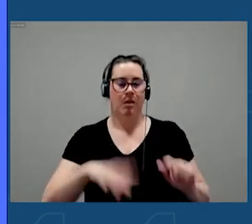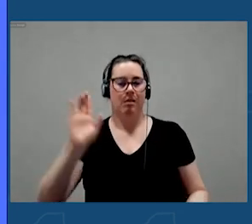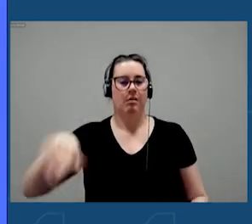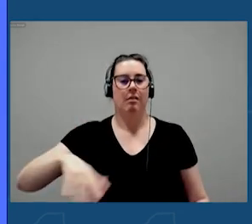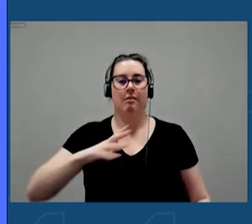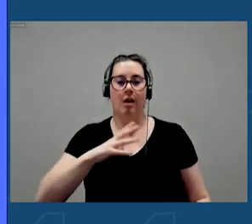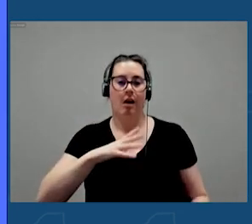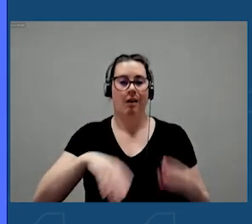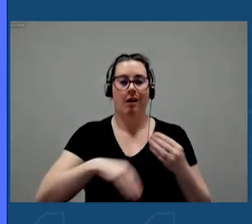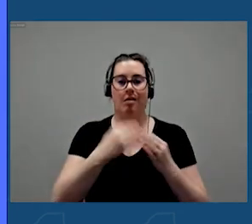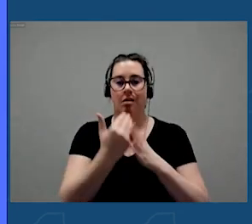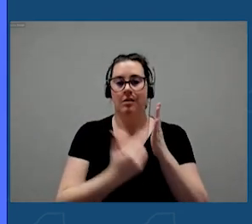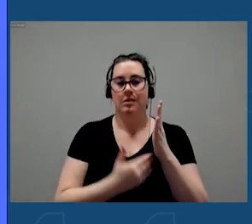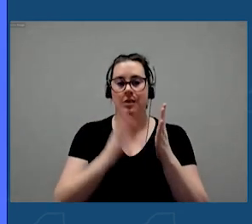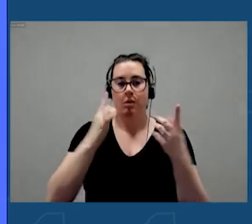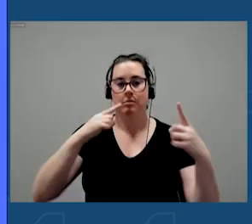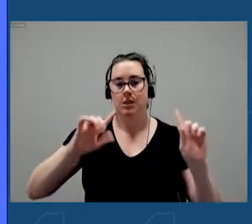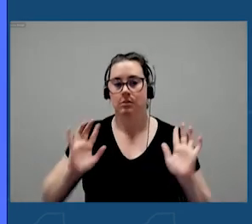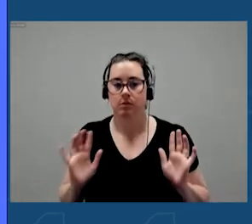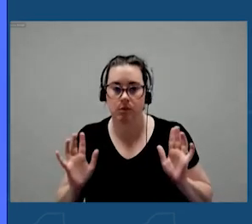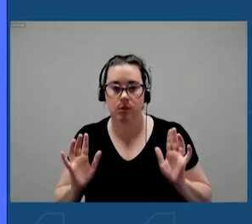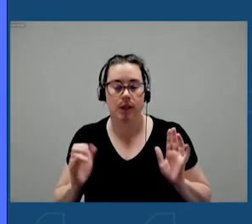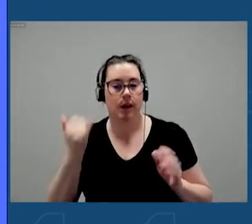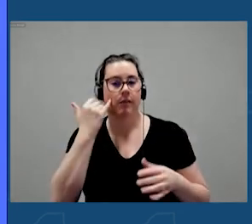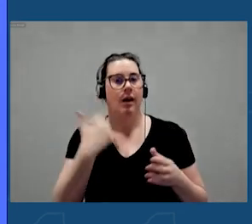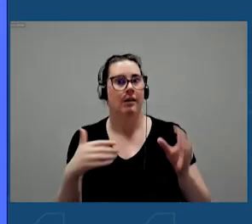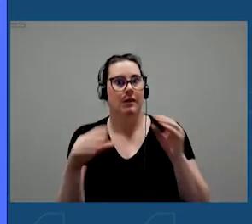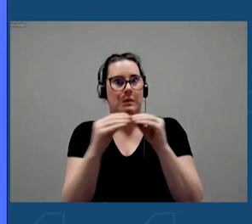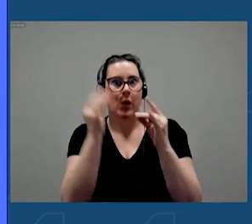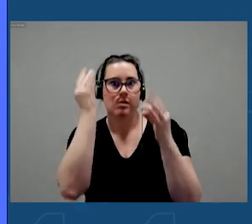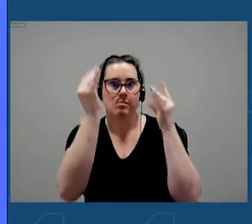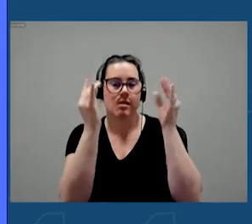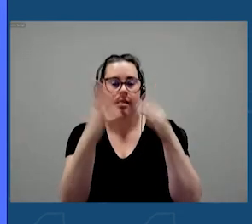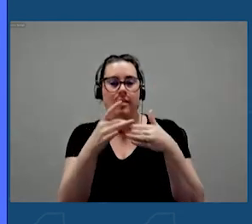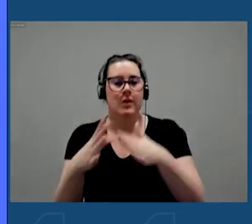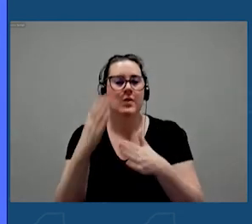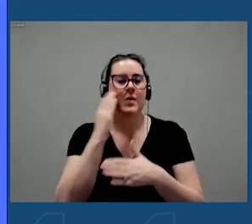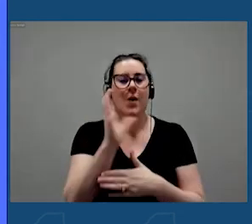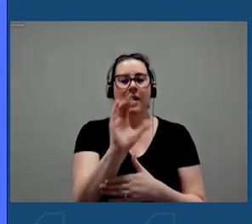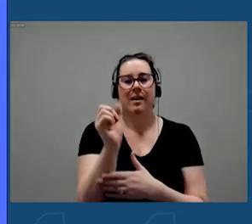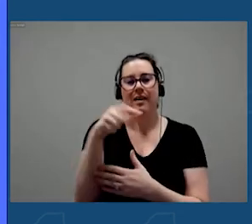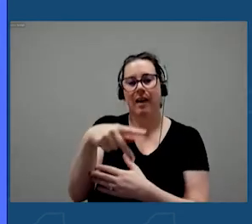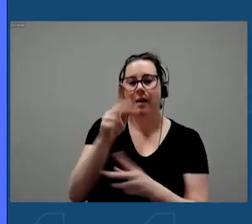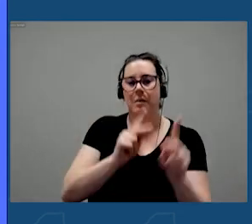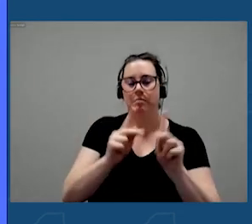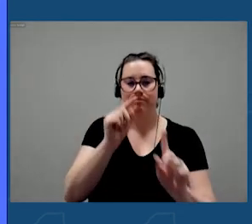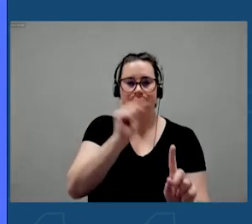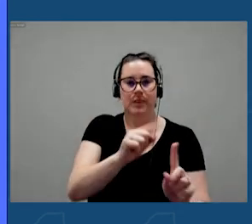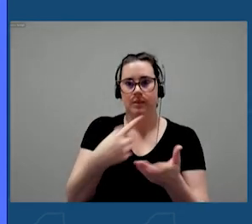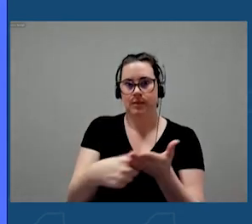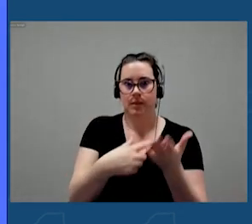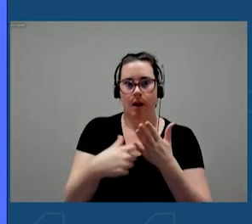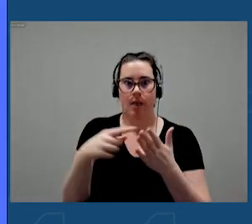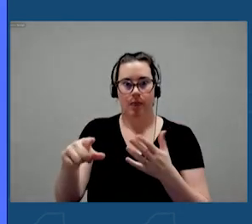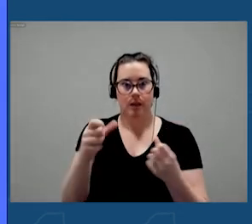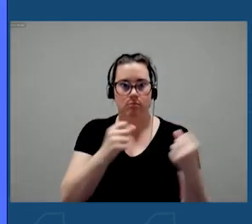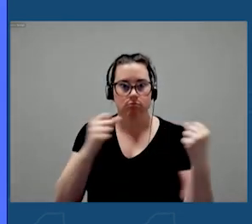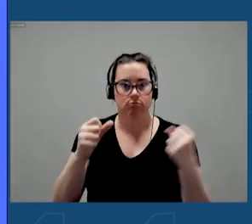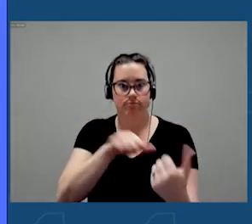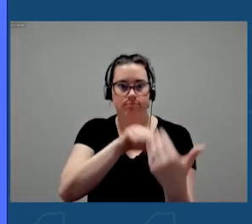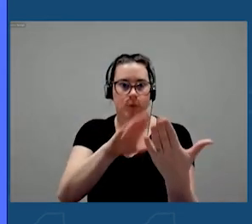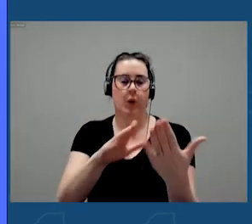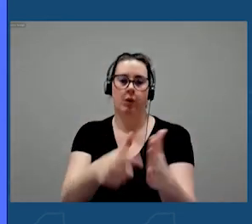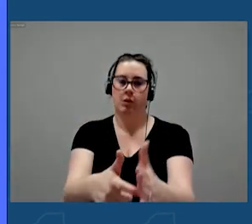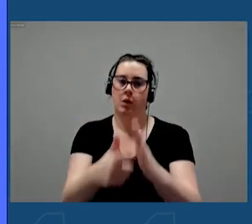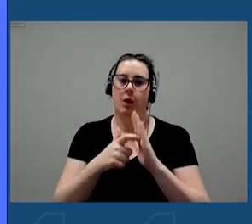put it on the list. And if I can have more thought leaders, you know, like people at CAP who talk about how this boldness is required now, because we're going